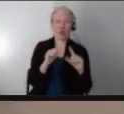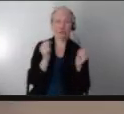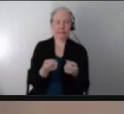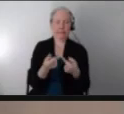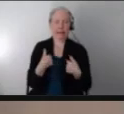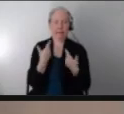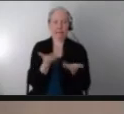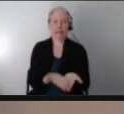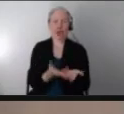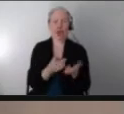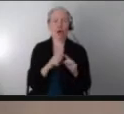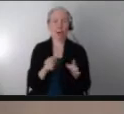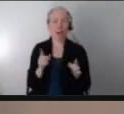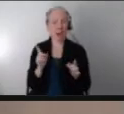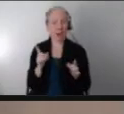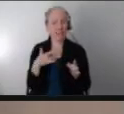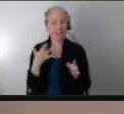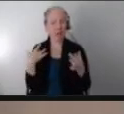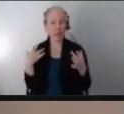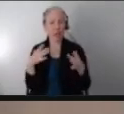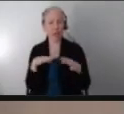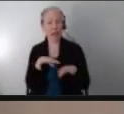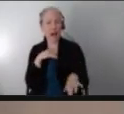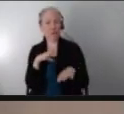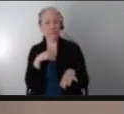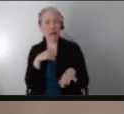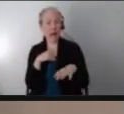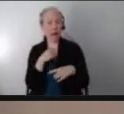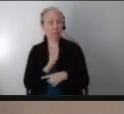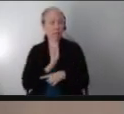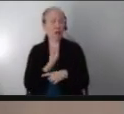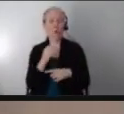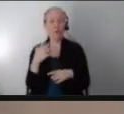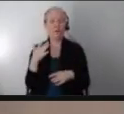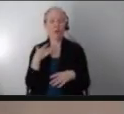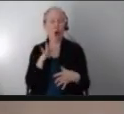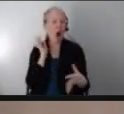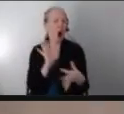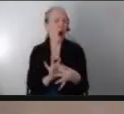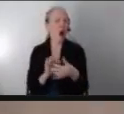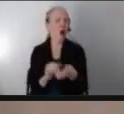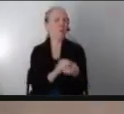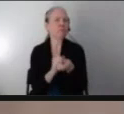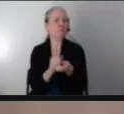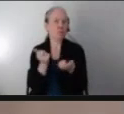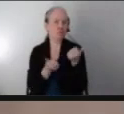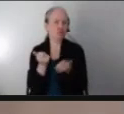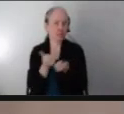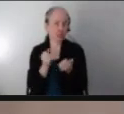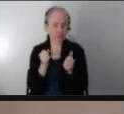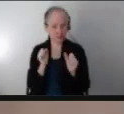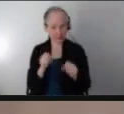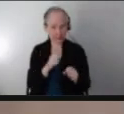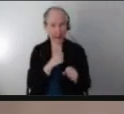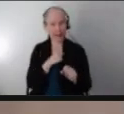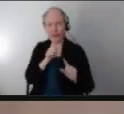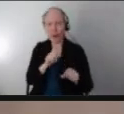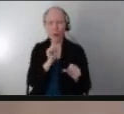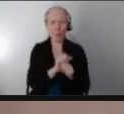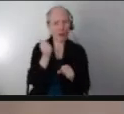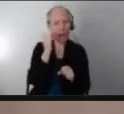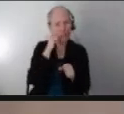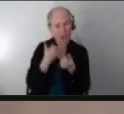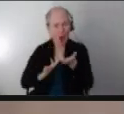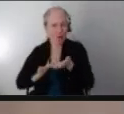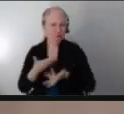very important to feel like you belong and can come to work every day and bring your authentic self to be a part of the